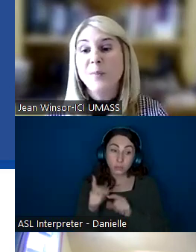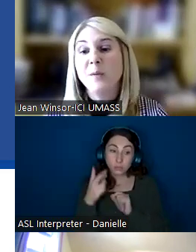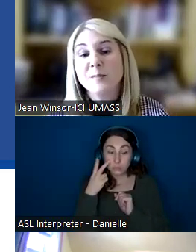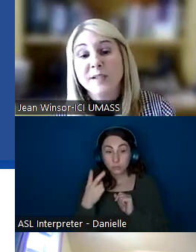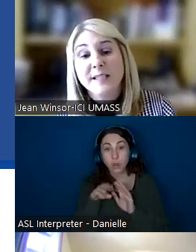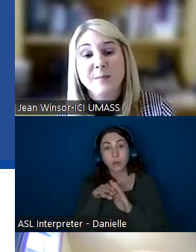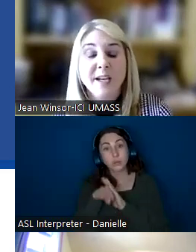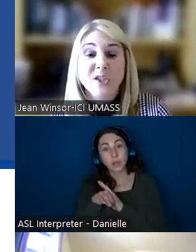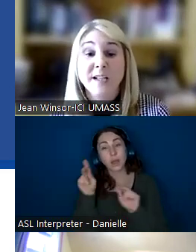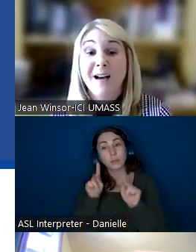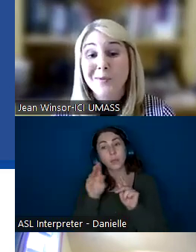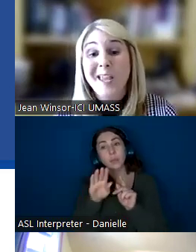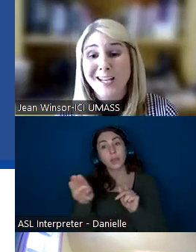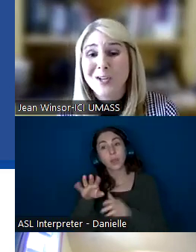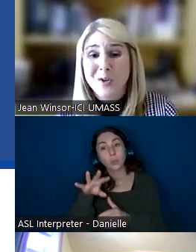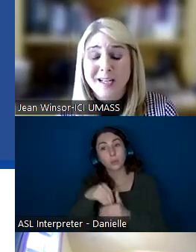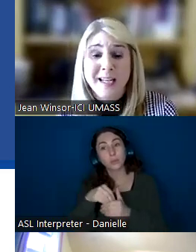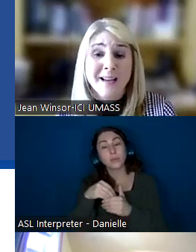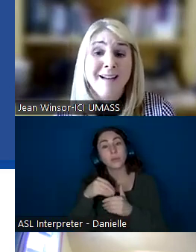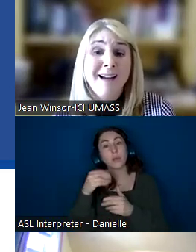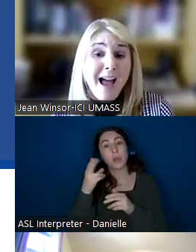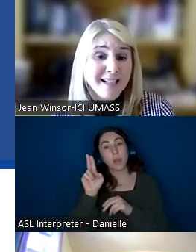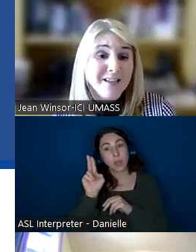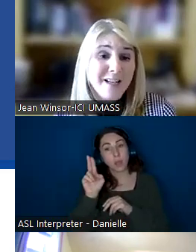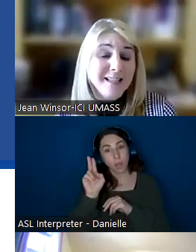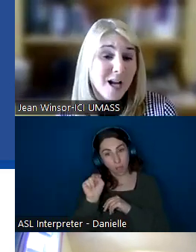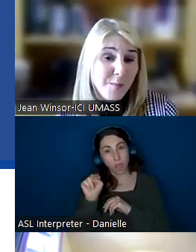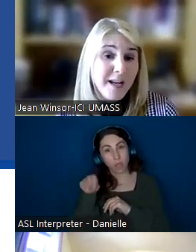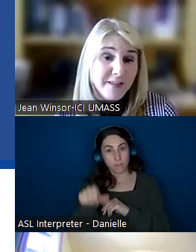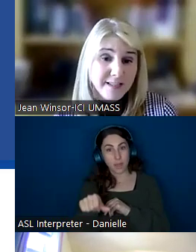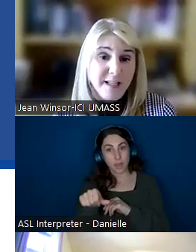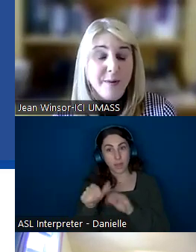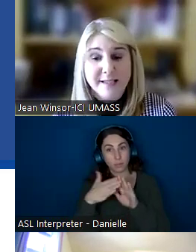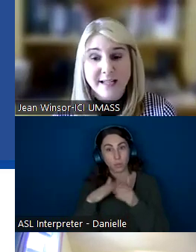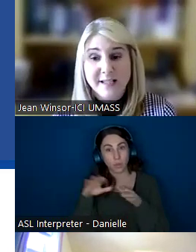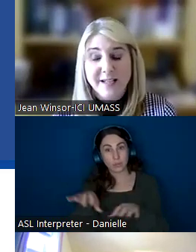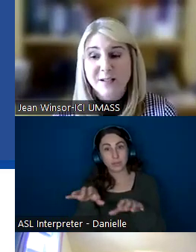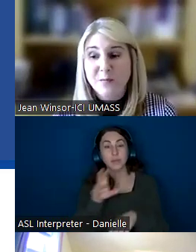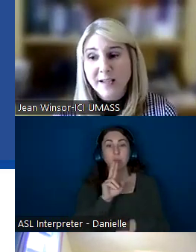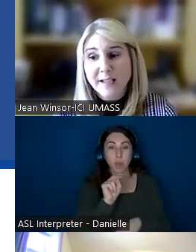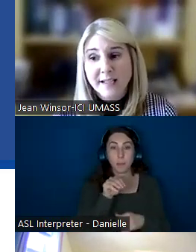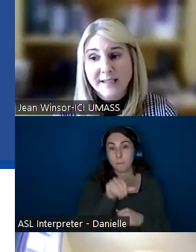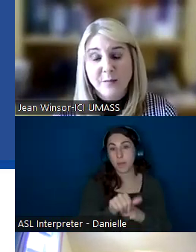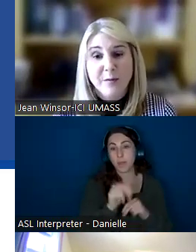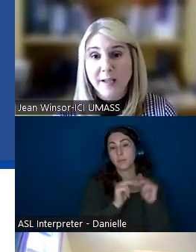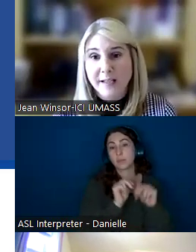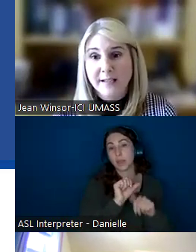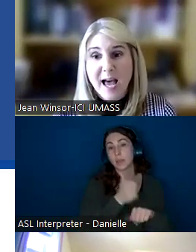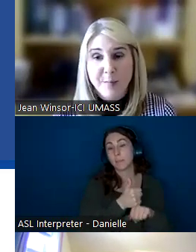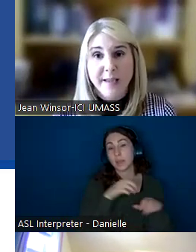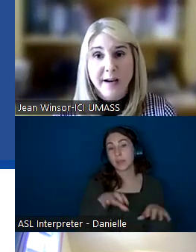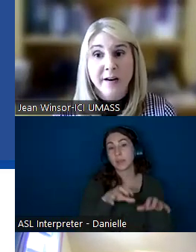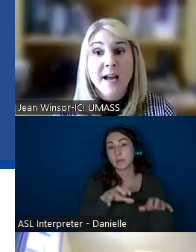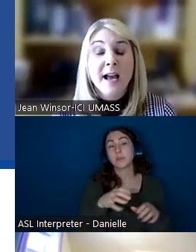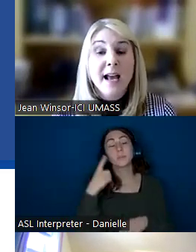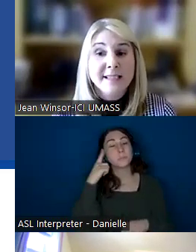decline in people's participation in unpaid community activities and unpaid facility-based activities. And one of the things that we really think has